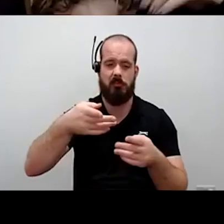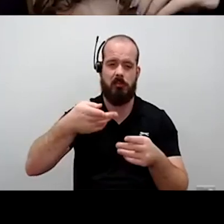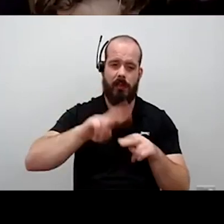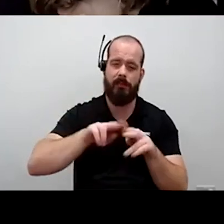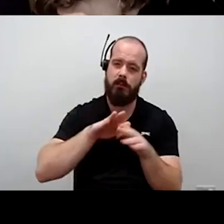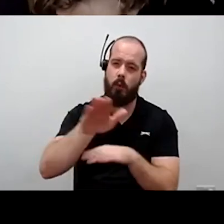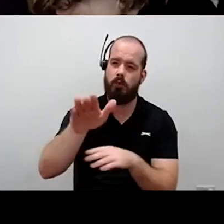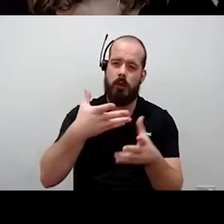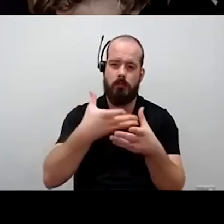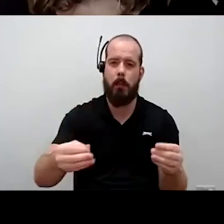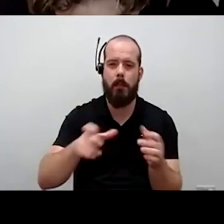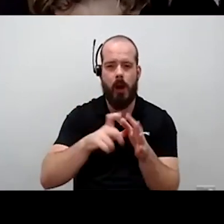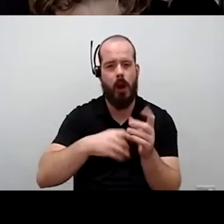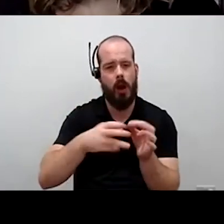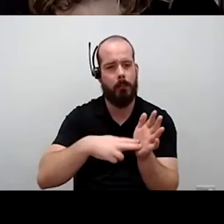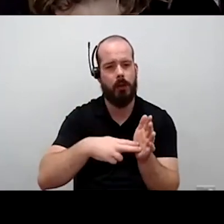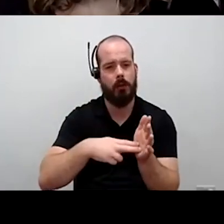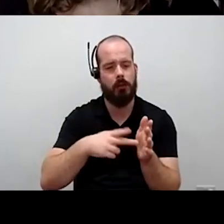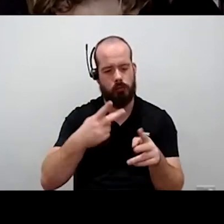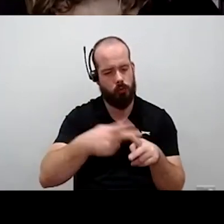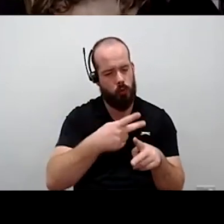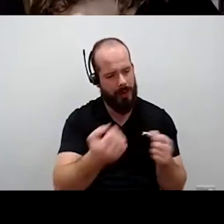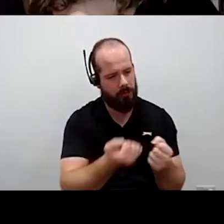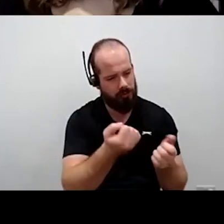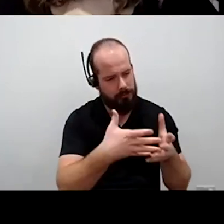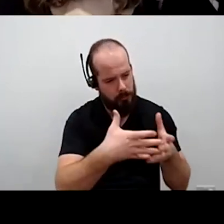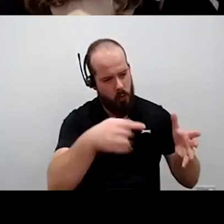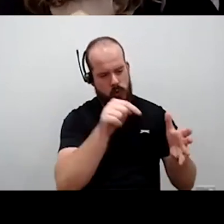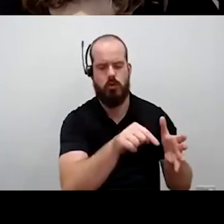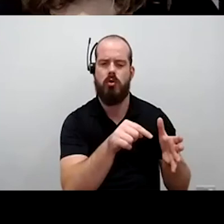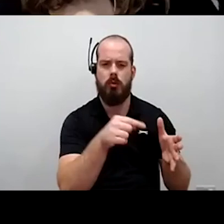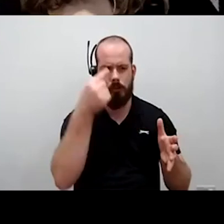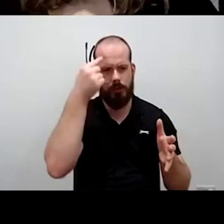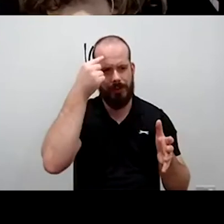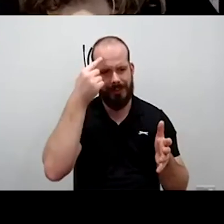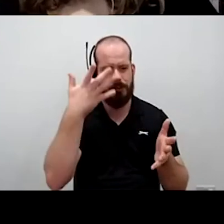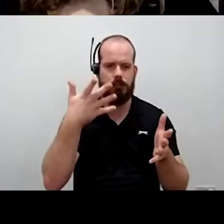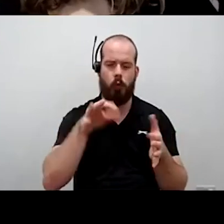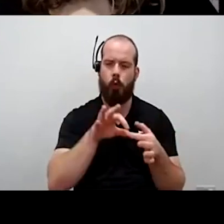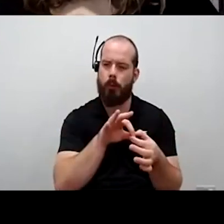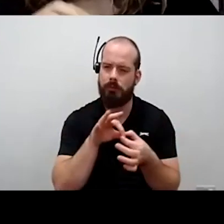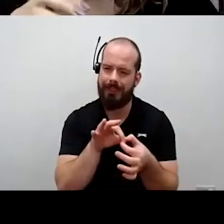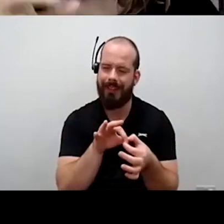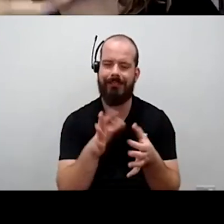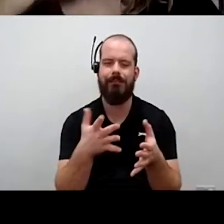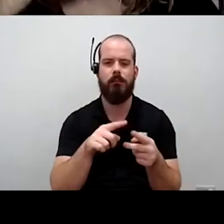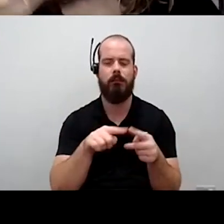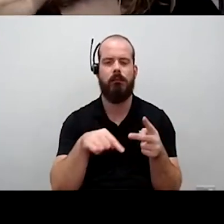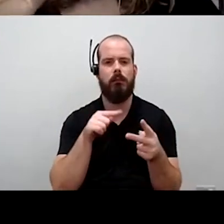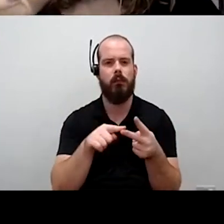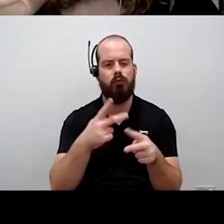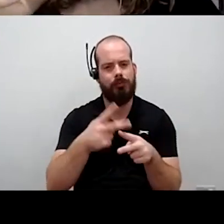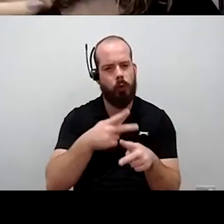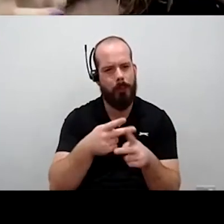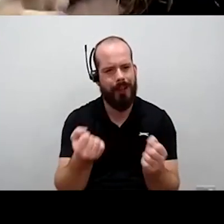future, where energy cooperatives and a decentralised system, a system of decentralised renewables works